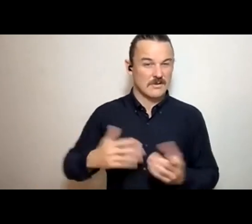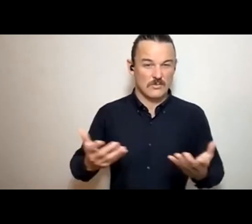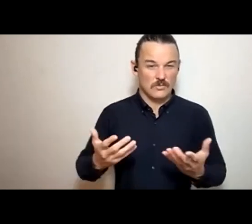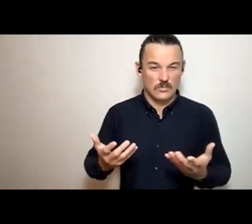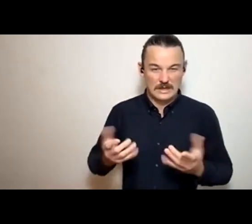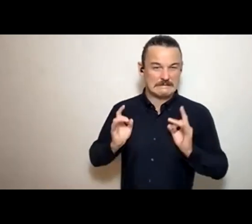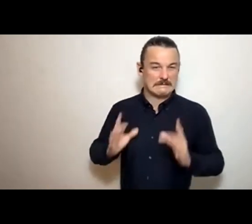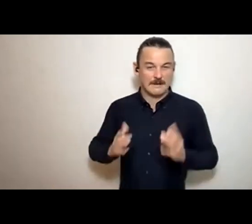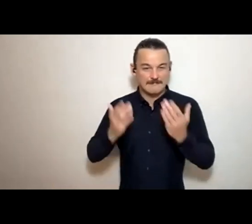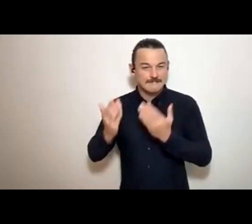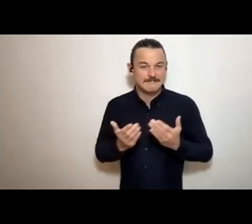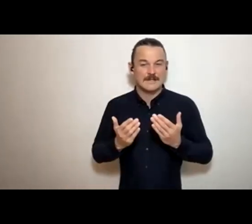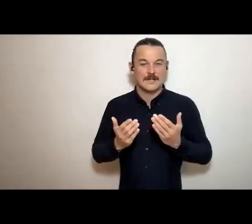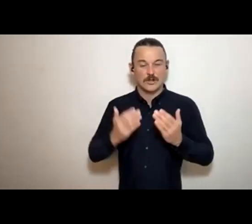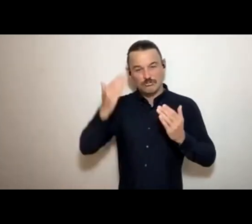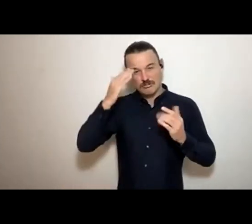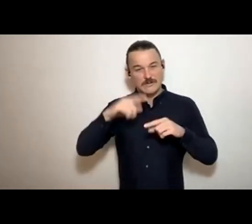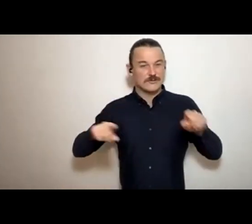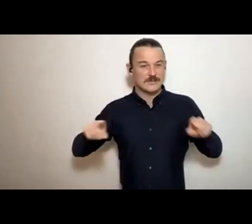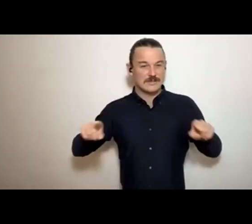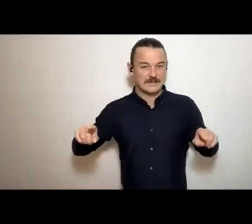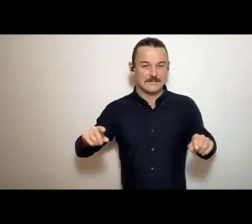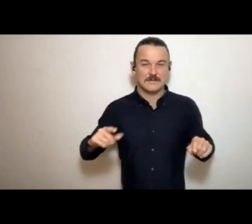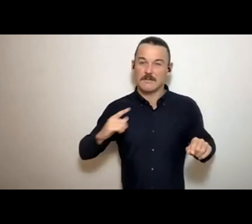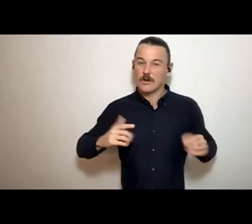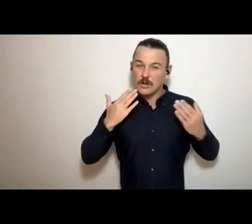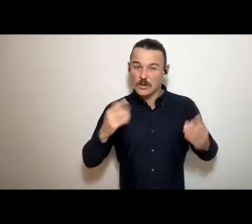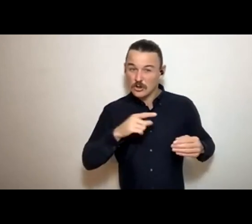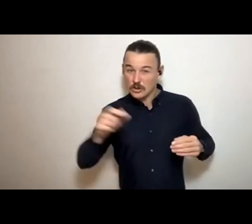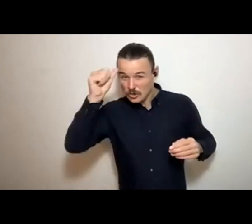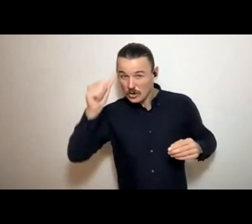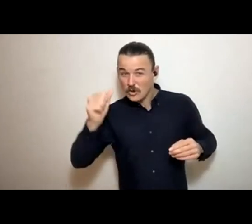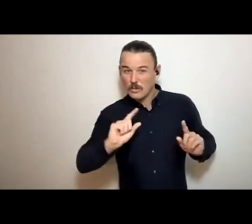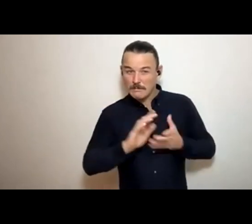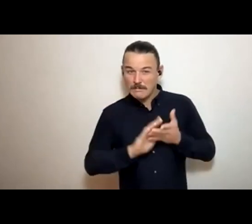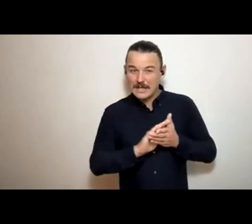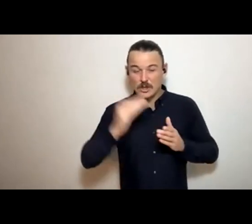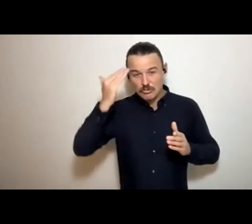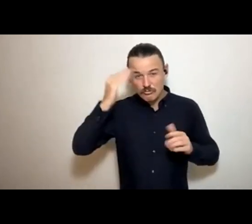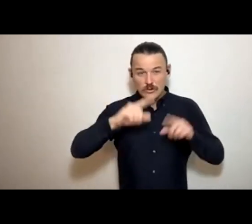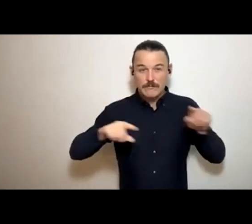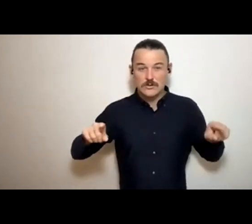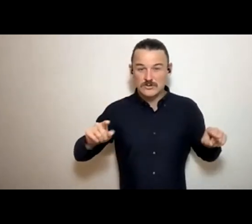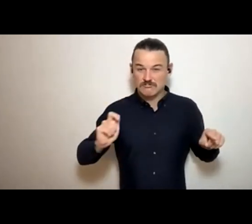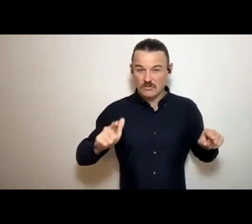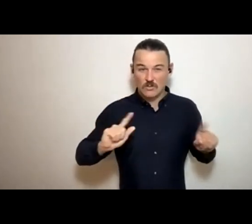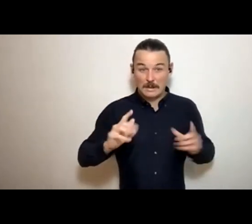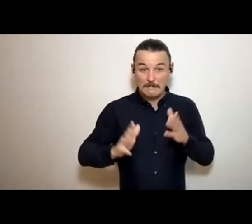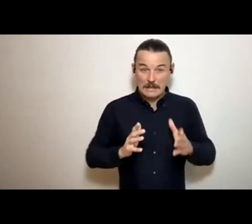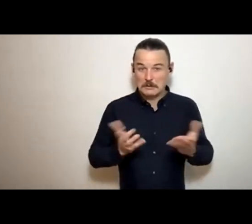because I'm not sure how, whether people here know what it is or not. So I am going to